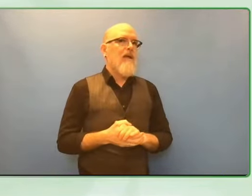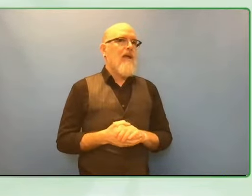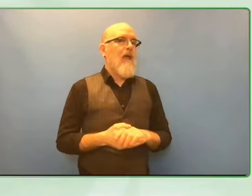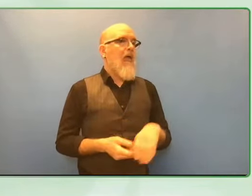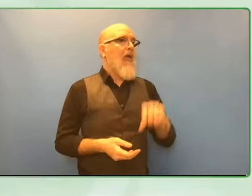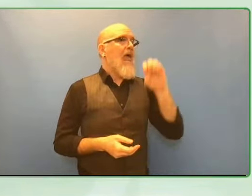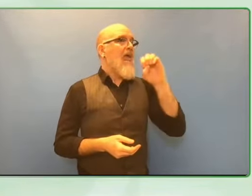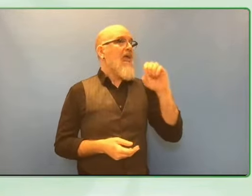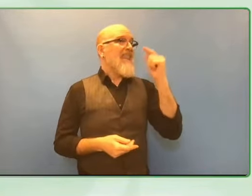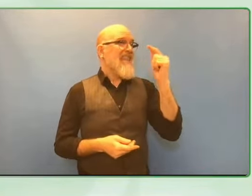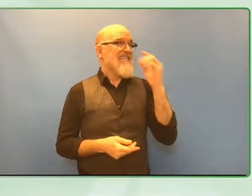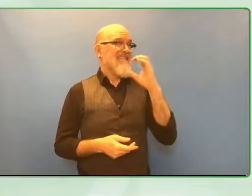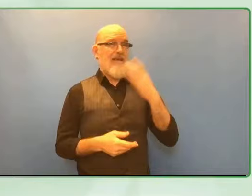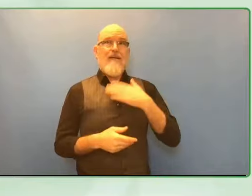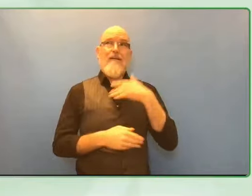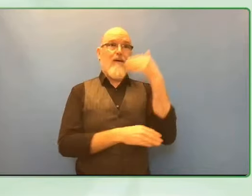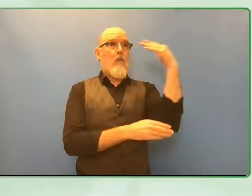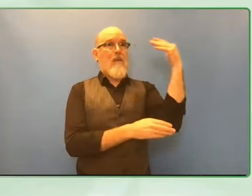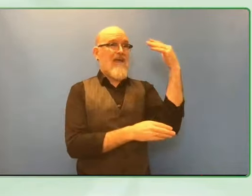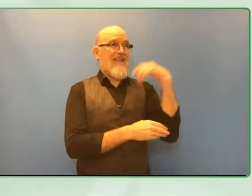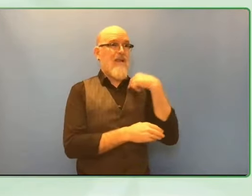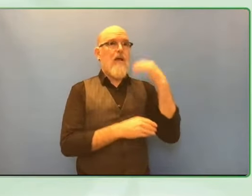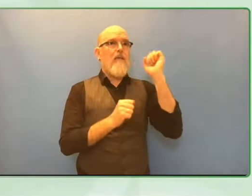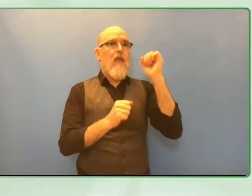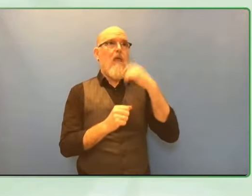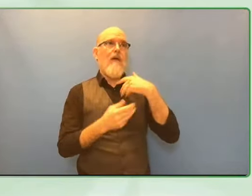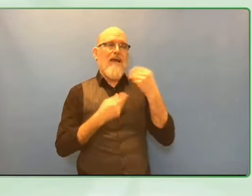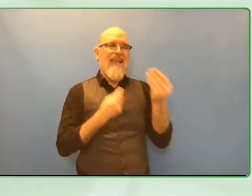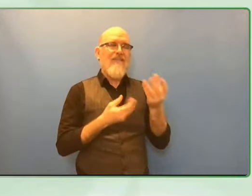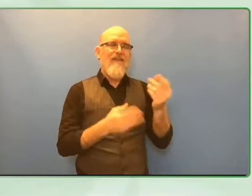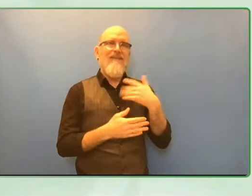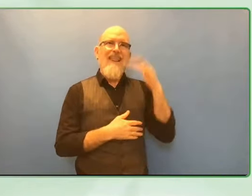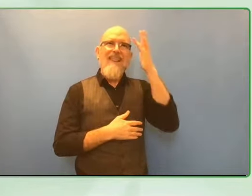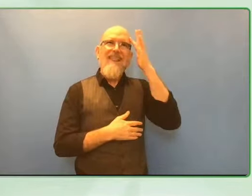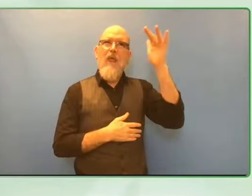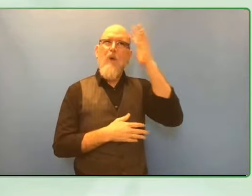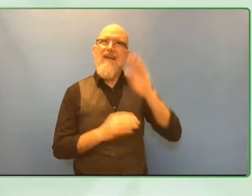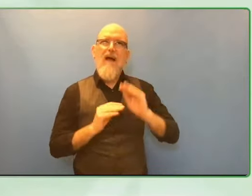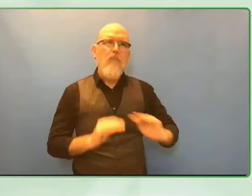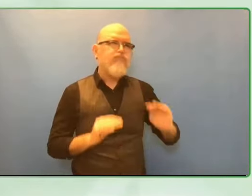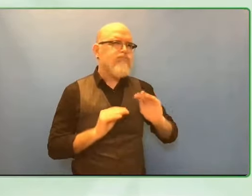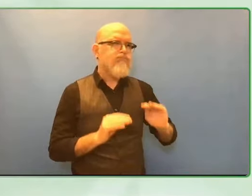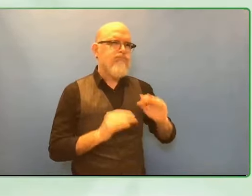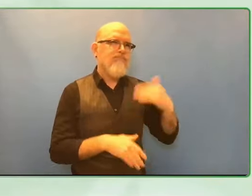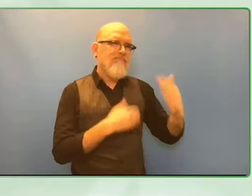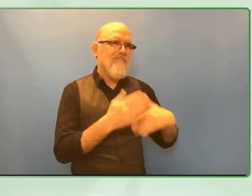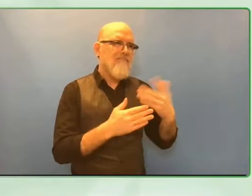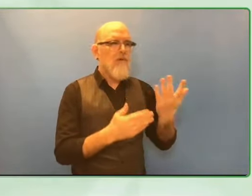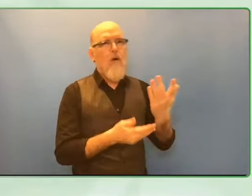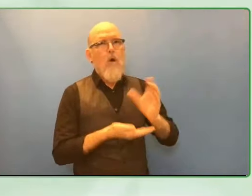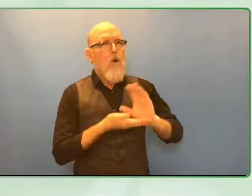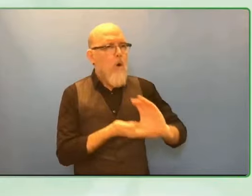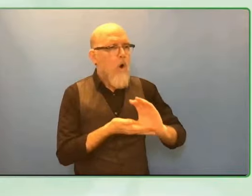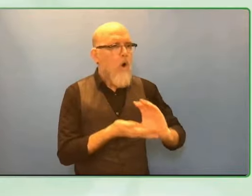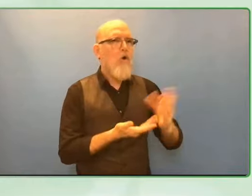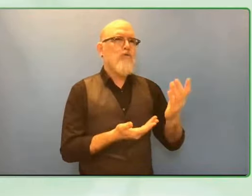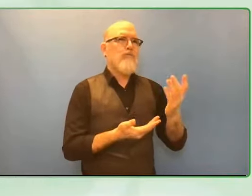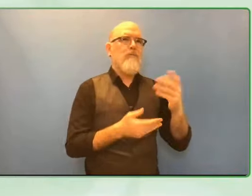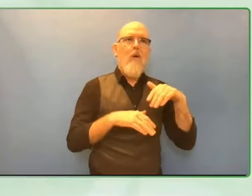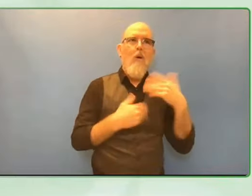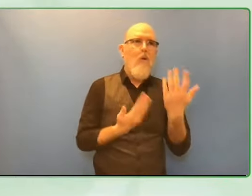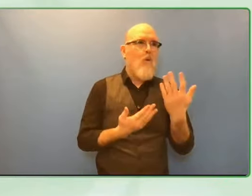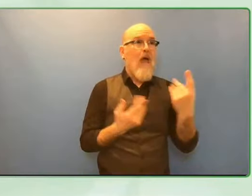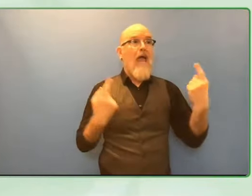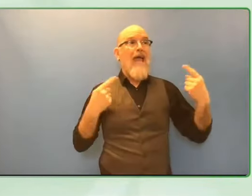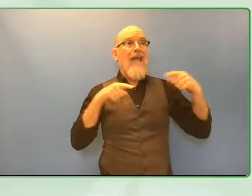theoretical background, also a coached learning environment, hybrid learning sessions, so it's classroom